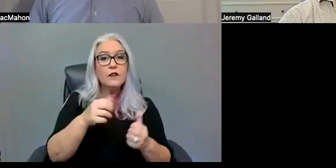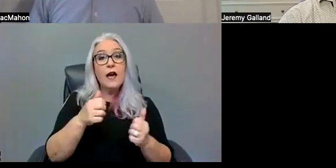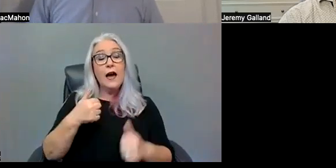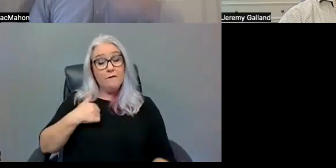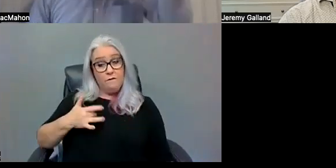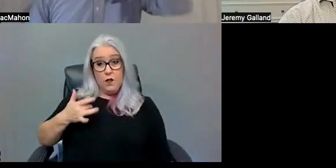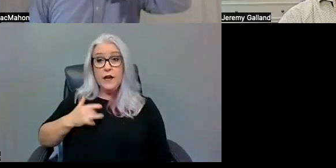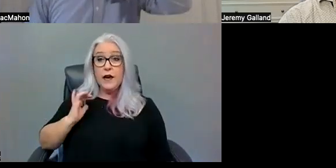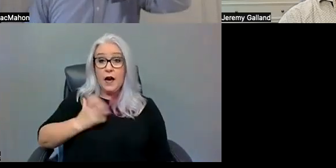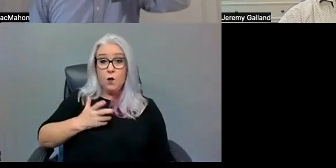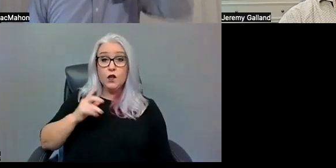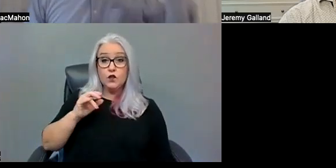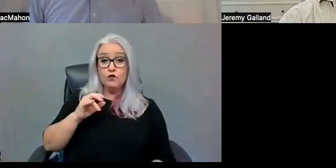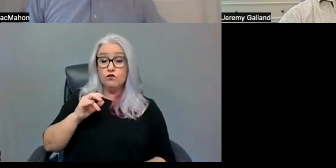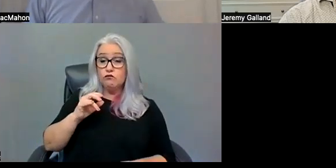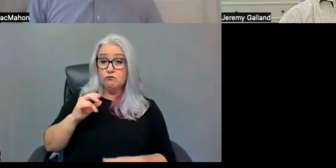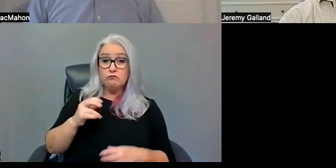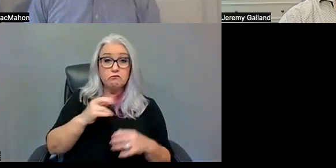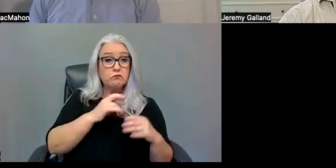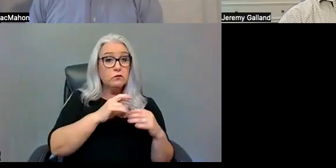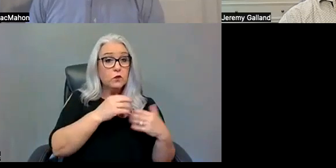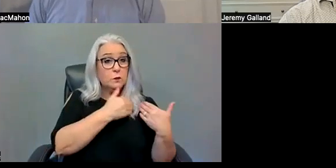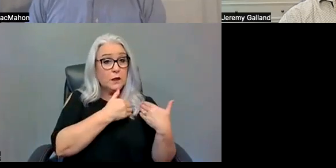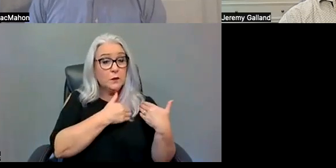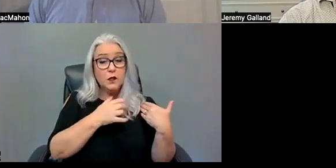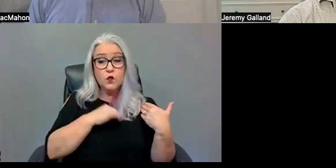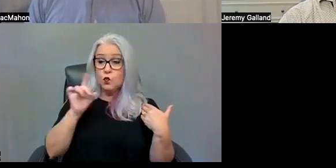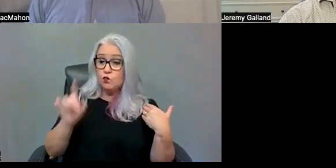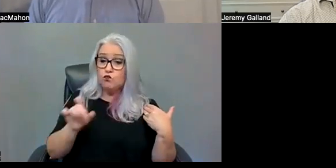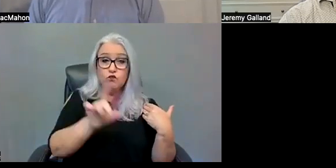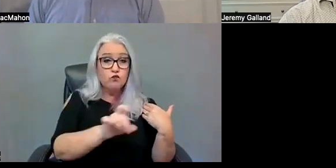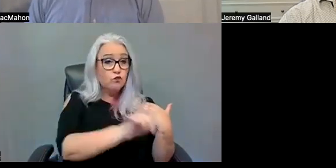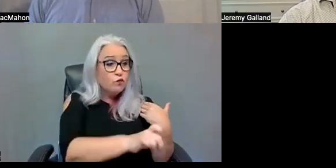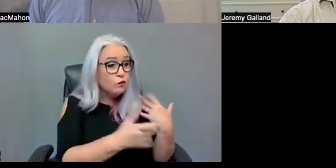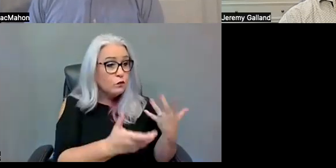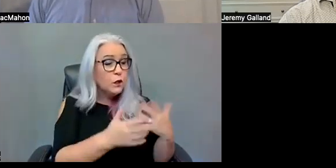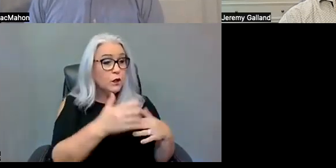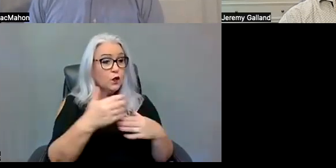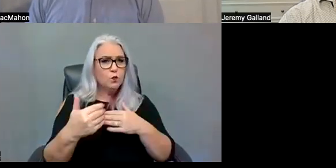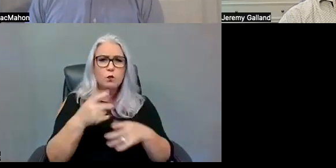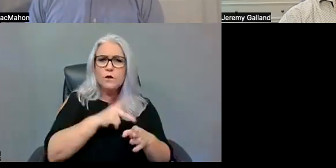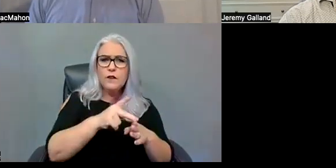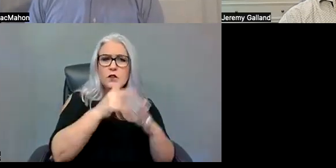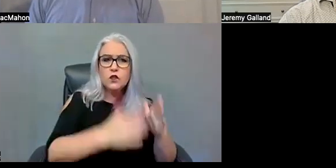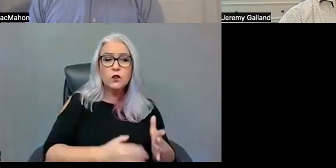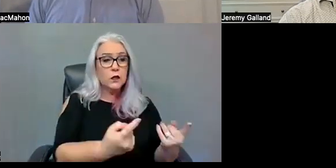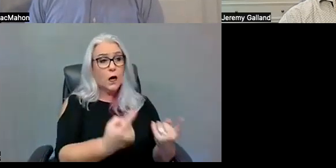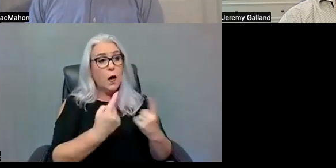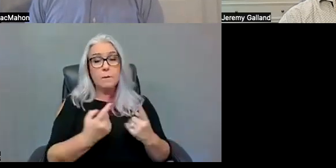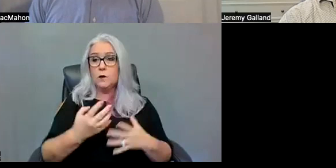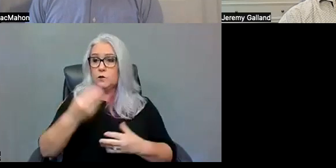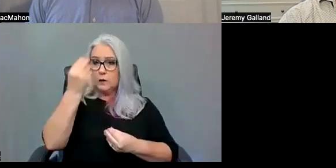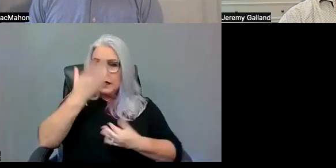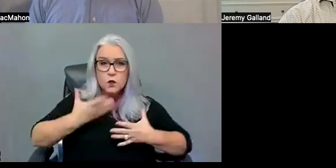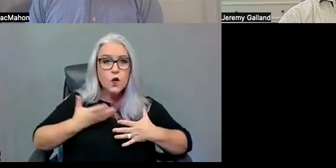job to hear from the professionals that we hire who can come and talk to us about technology and what the needs